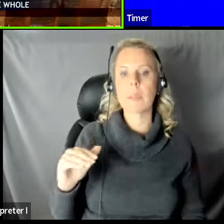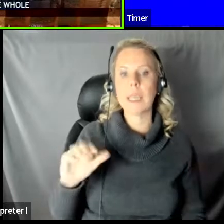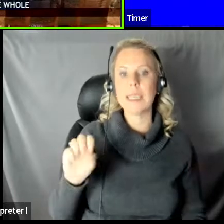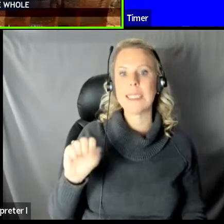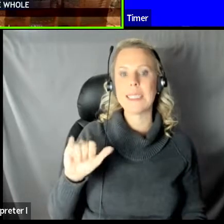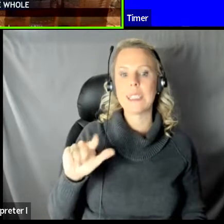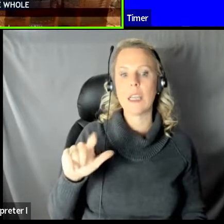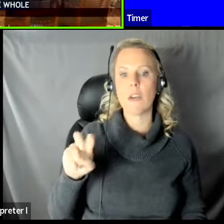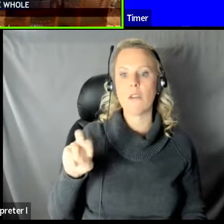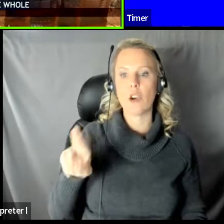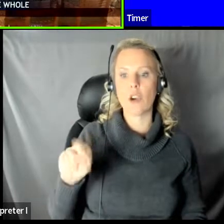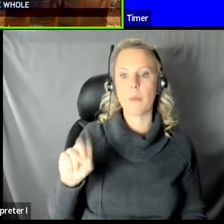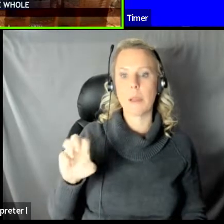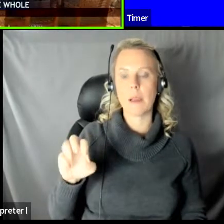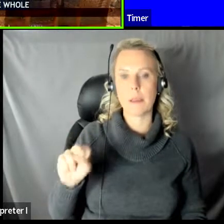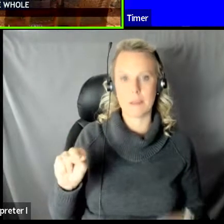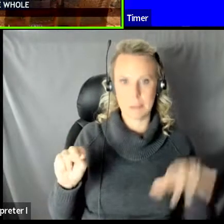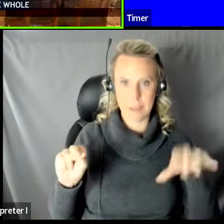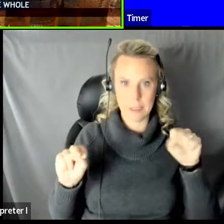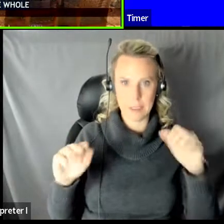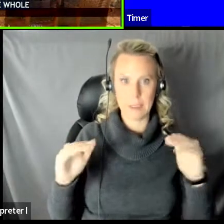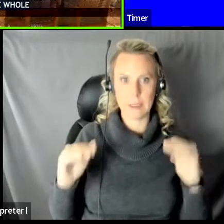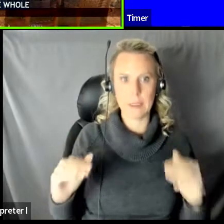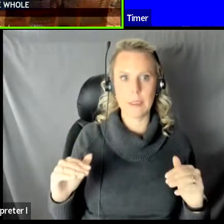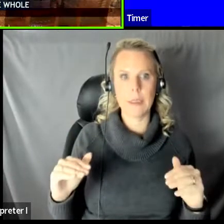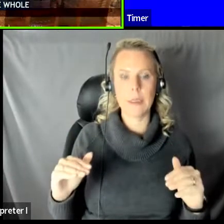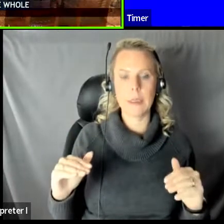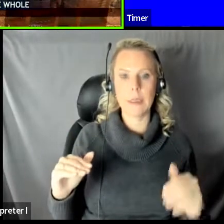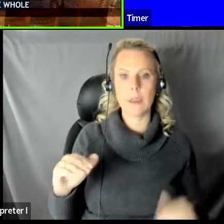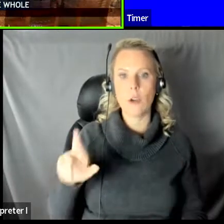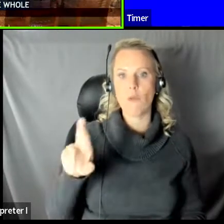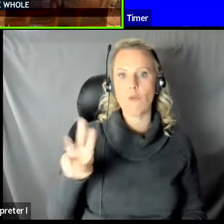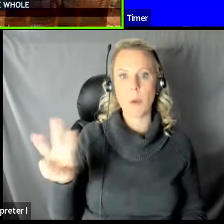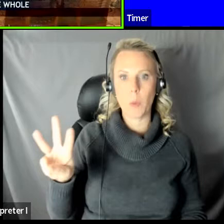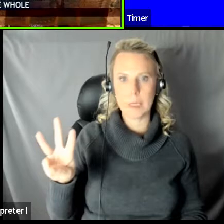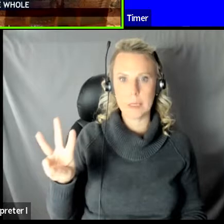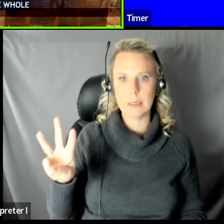Silverman. Yes. Councilmember Silverman votes yes. Councilmember Robert White.